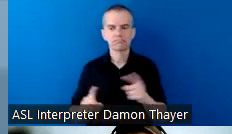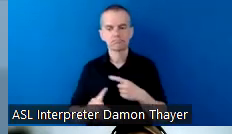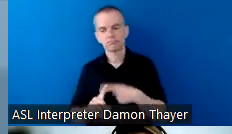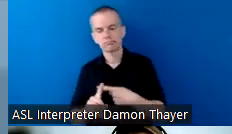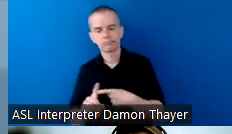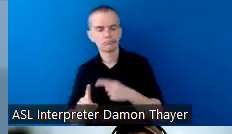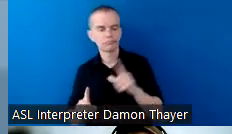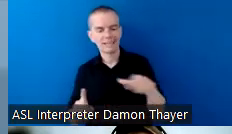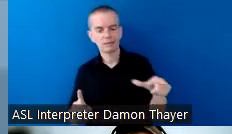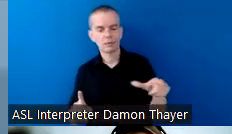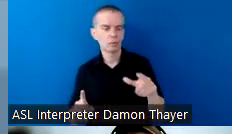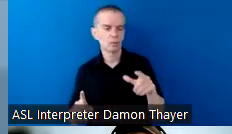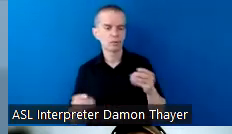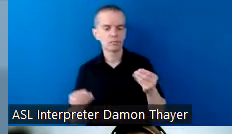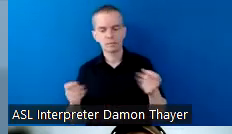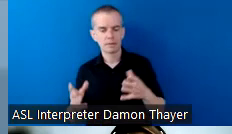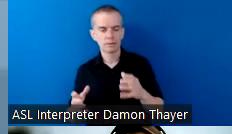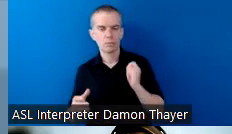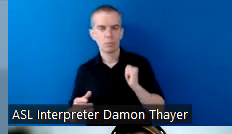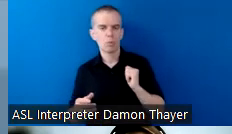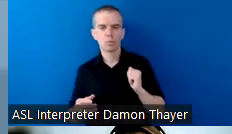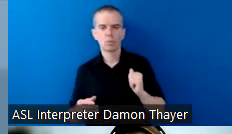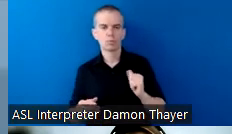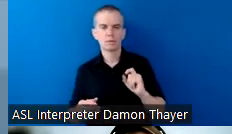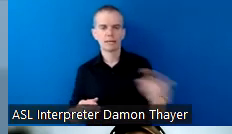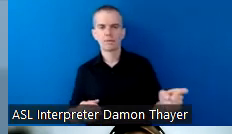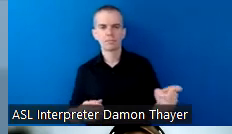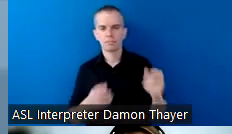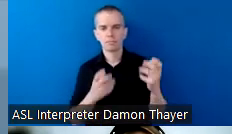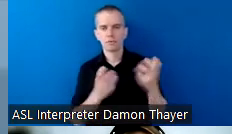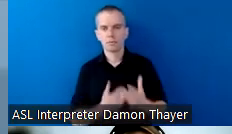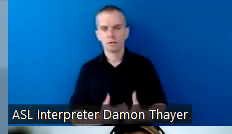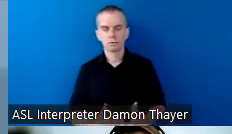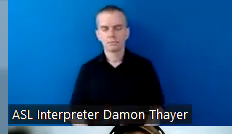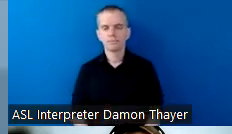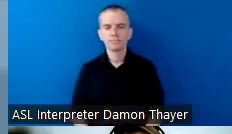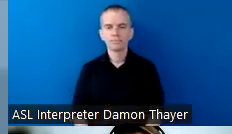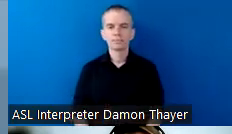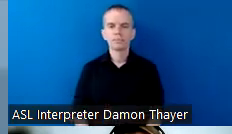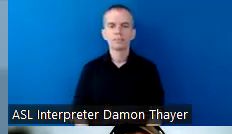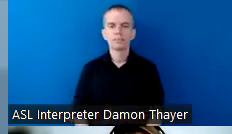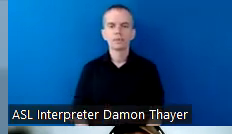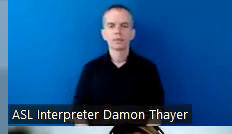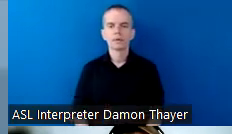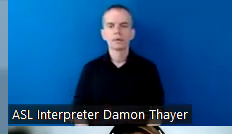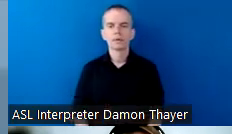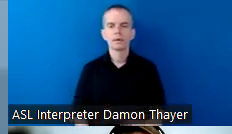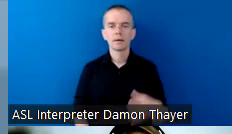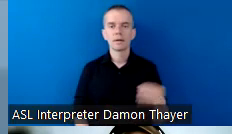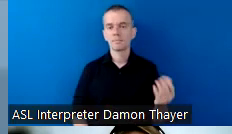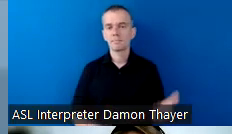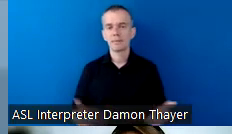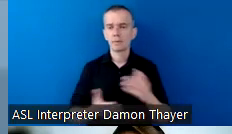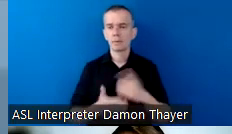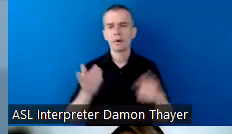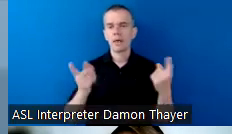property manager. And the effect could be that a denial is